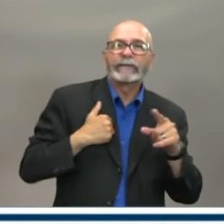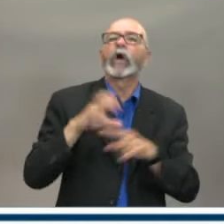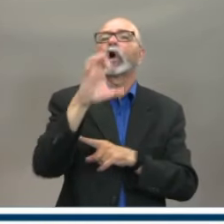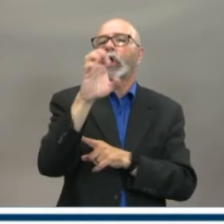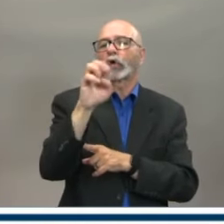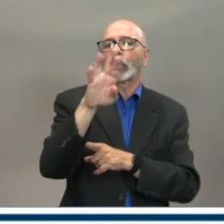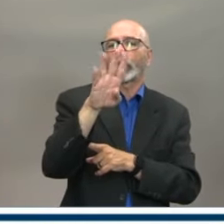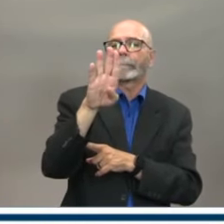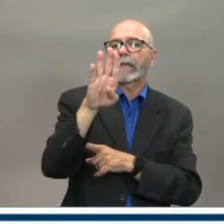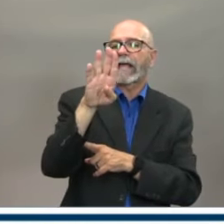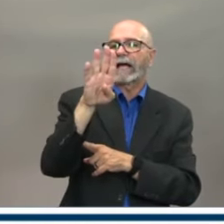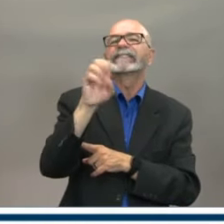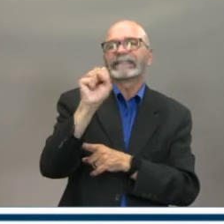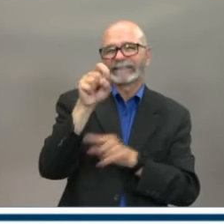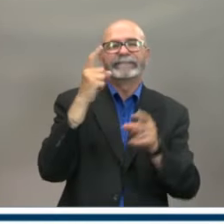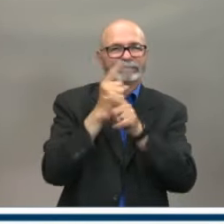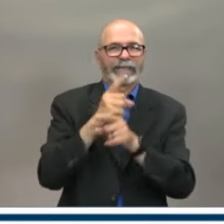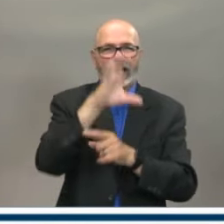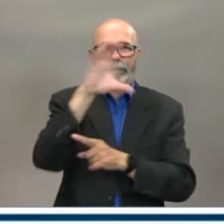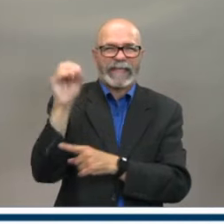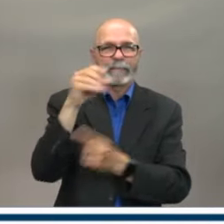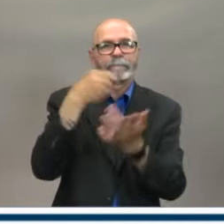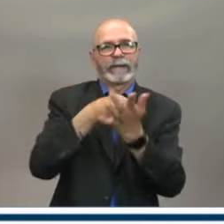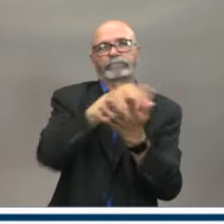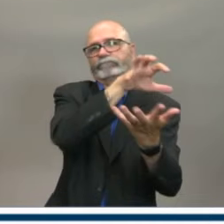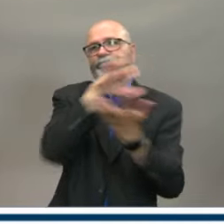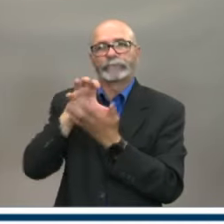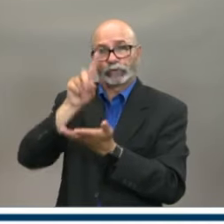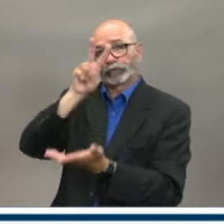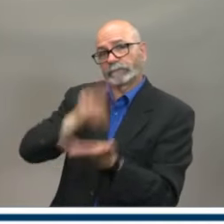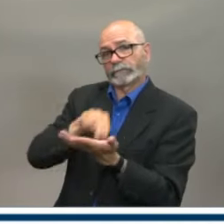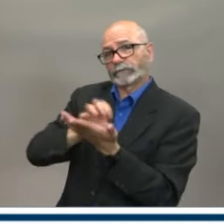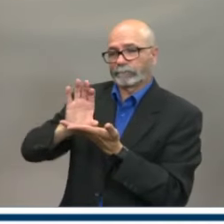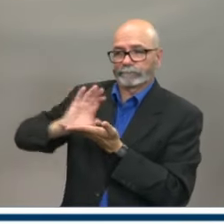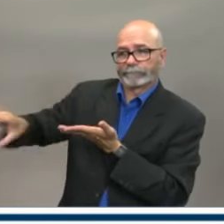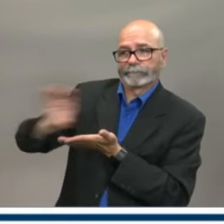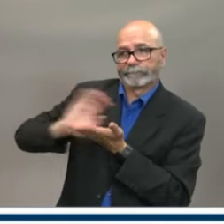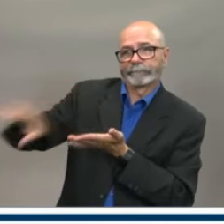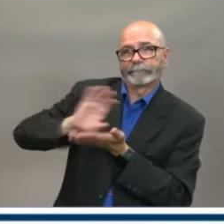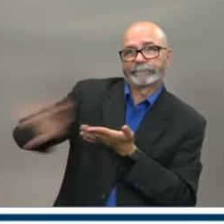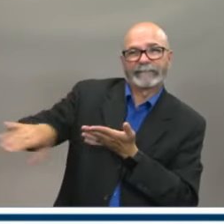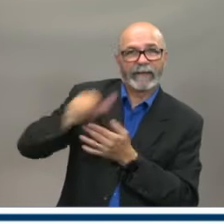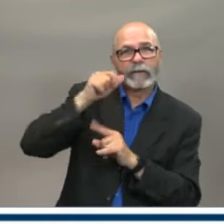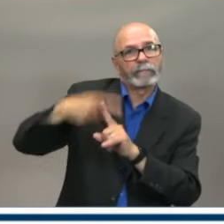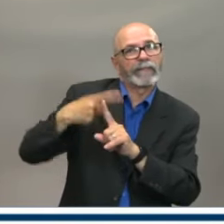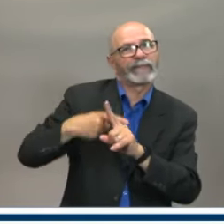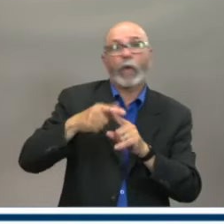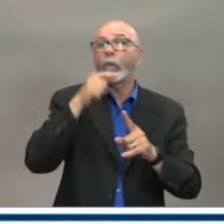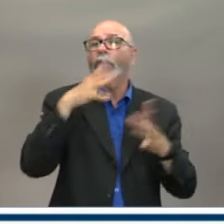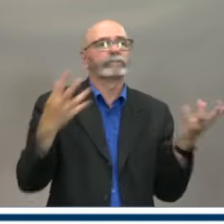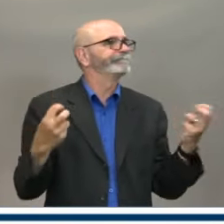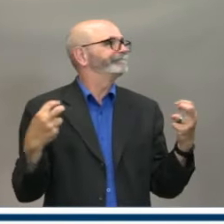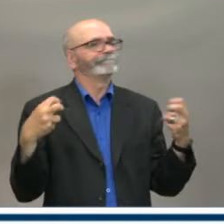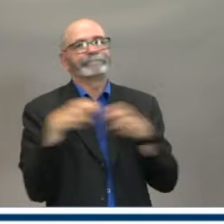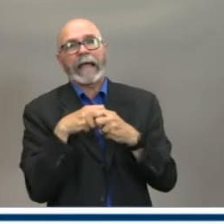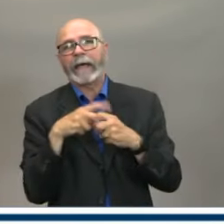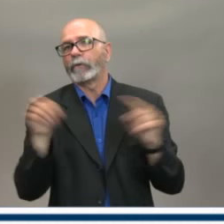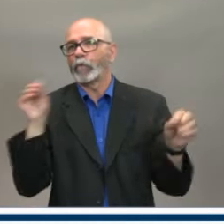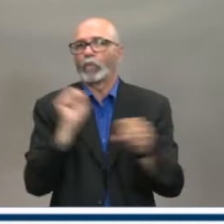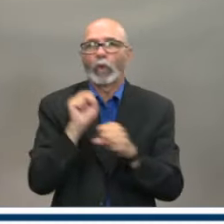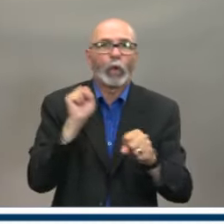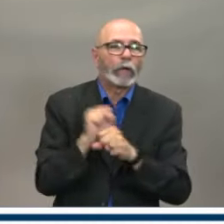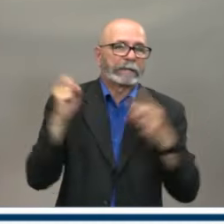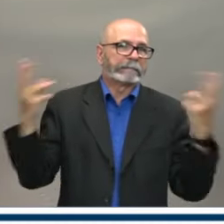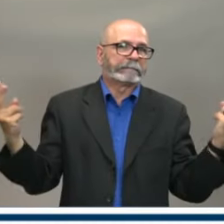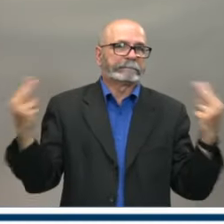a signal that $2,000 a month is a realistic minimum amount to replace income, and that will not work. But given Nova